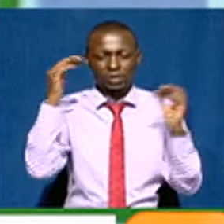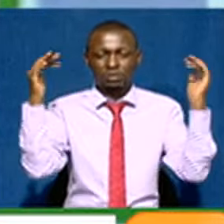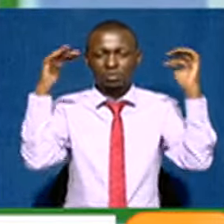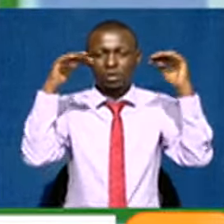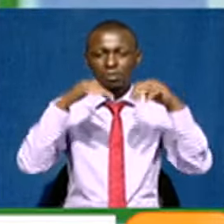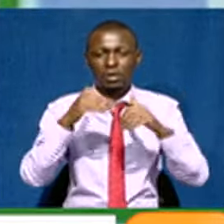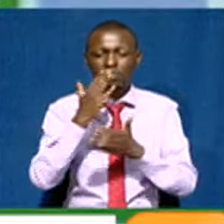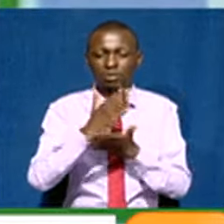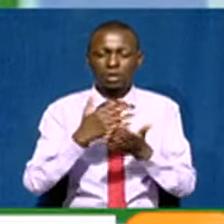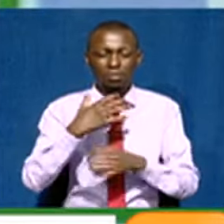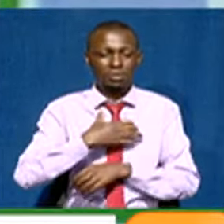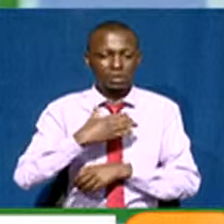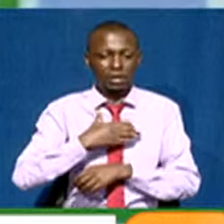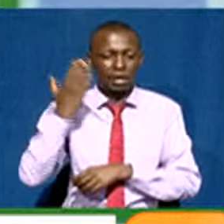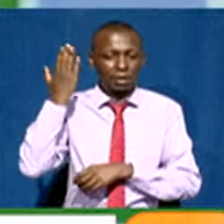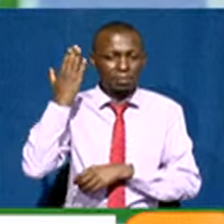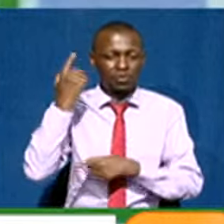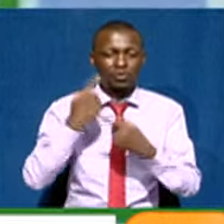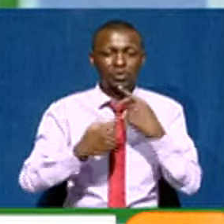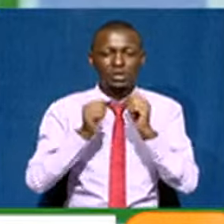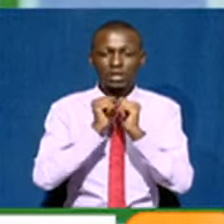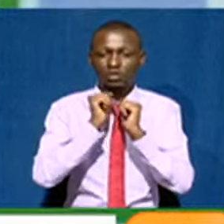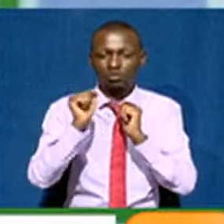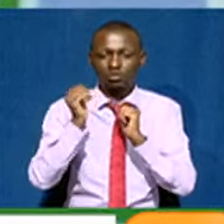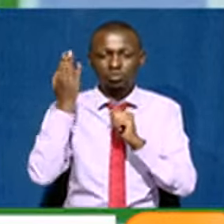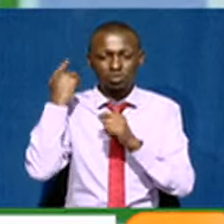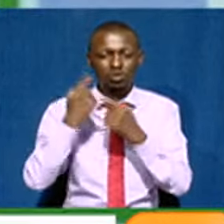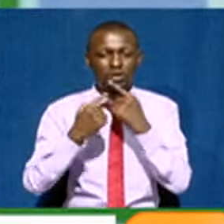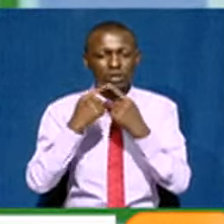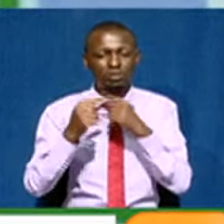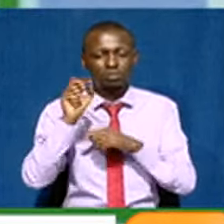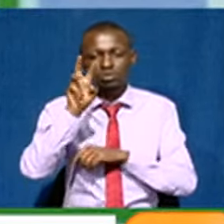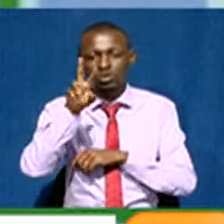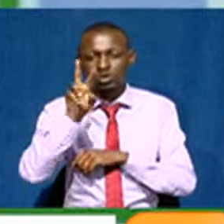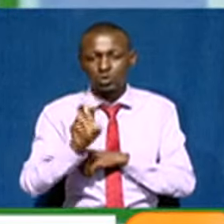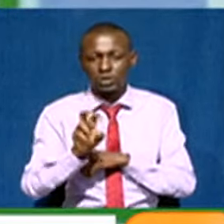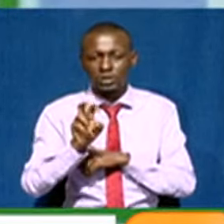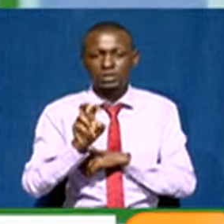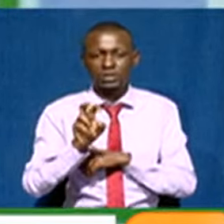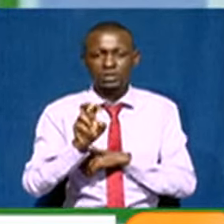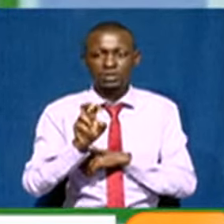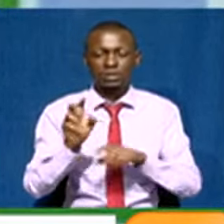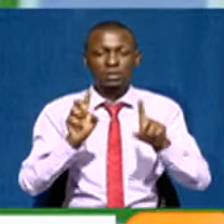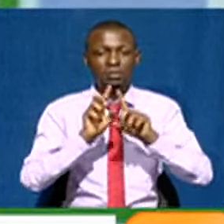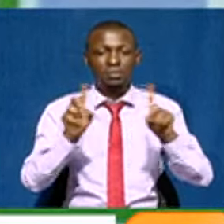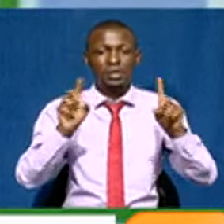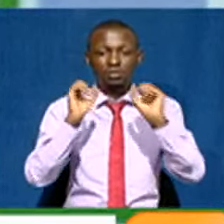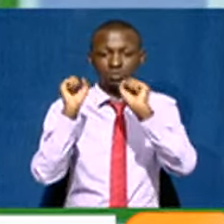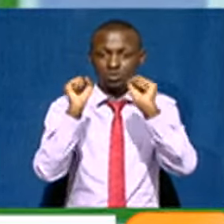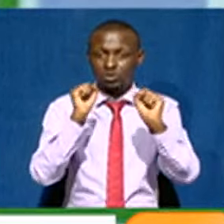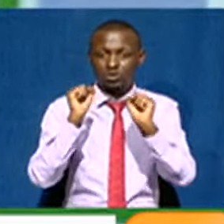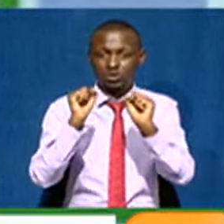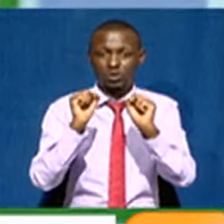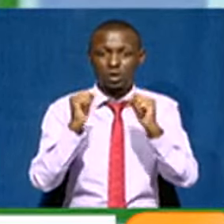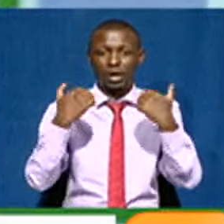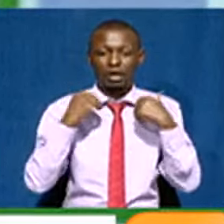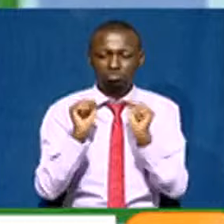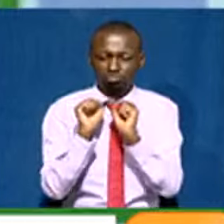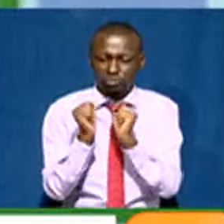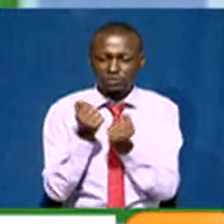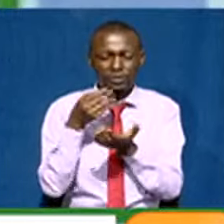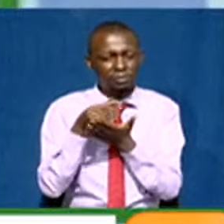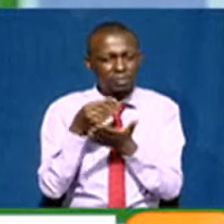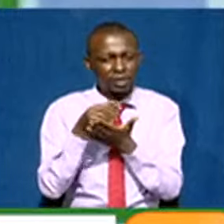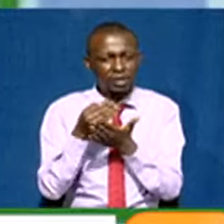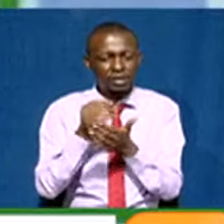them retired almost 15, 20 years ago, still going strong and still having quite substantial amount of savings in the SACCO. And